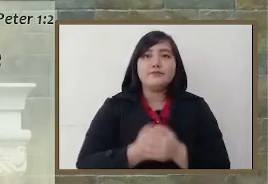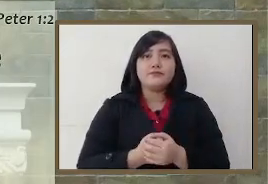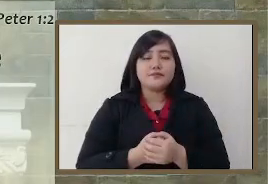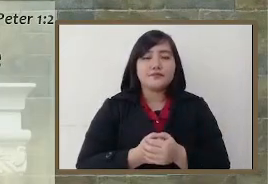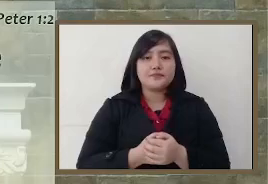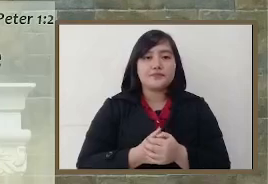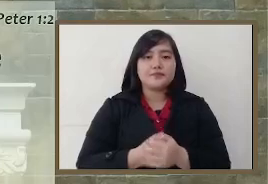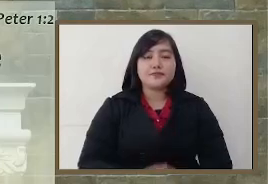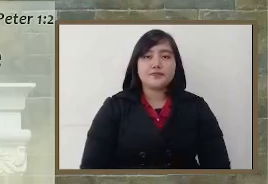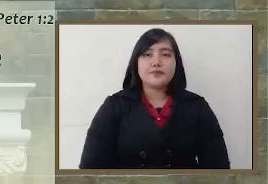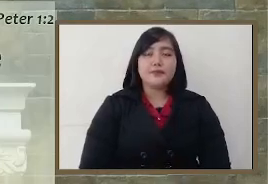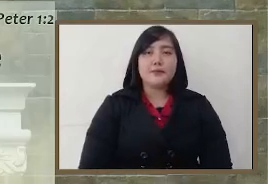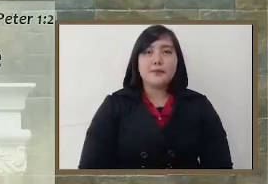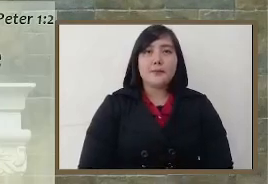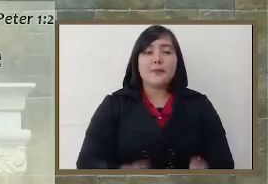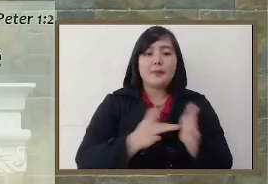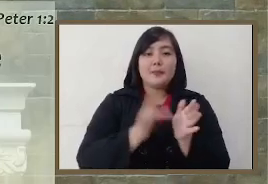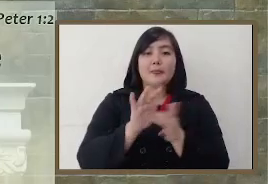kapatid. Sabi ng Biblia,